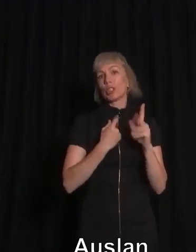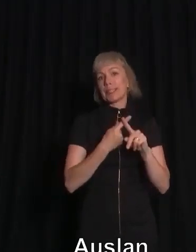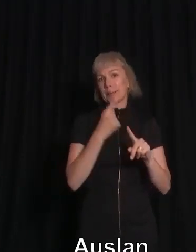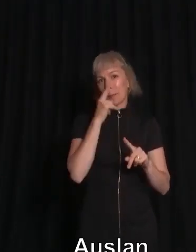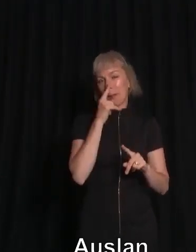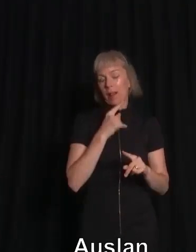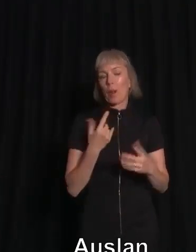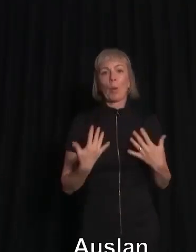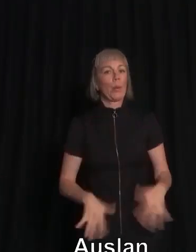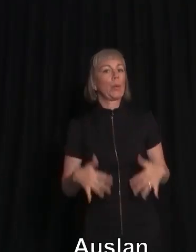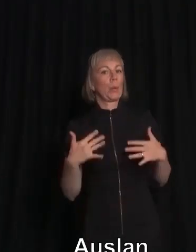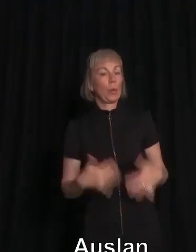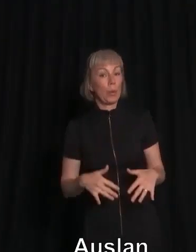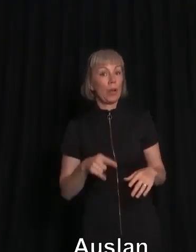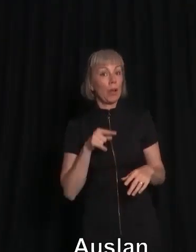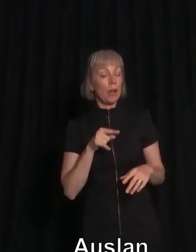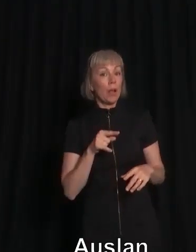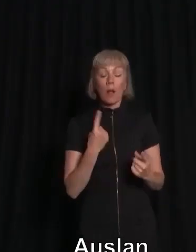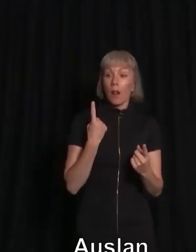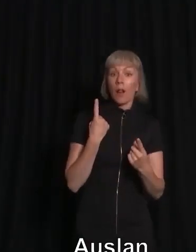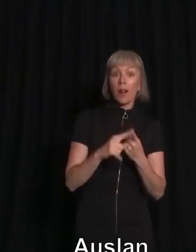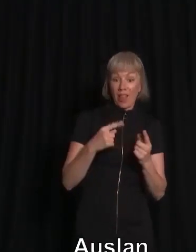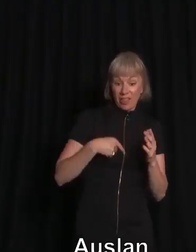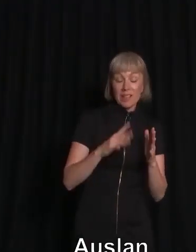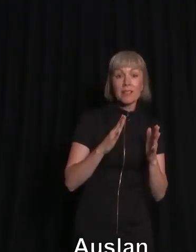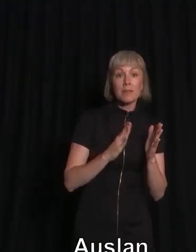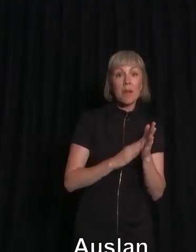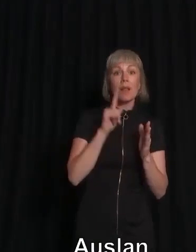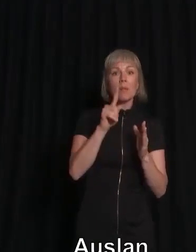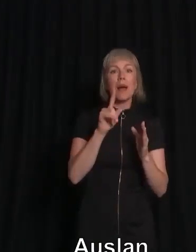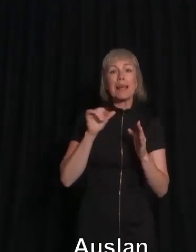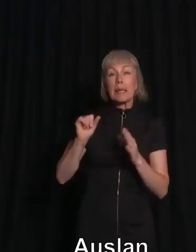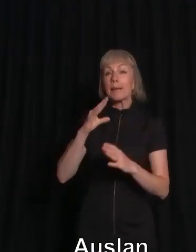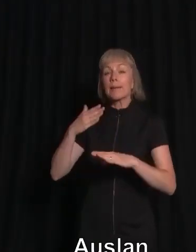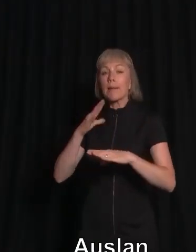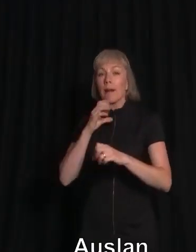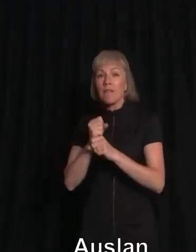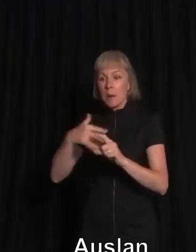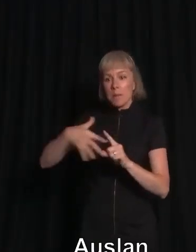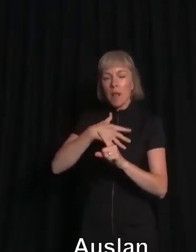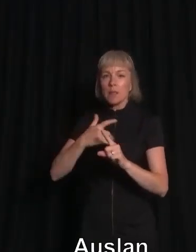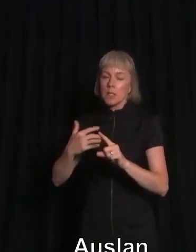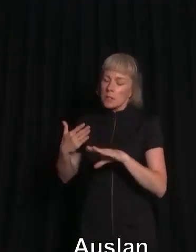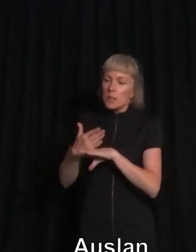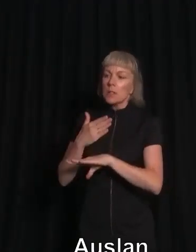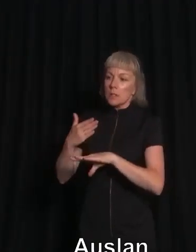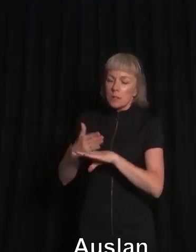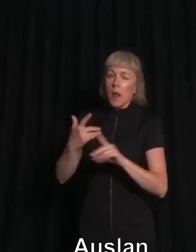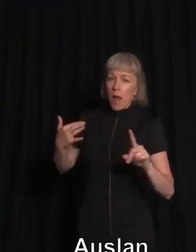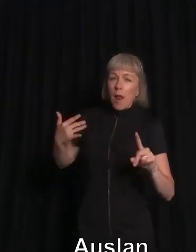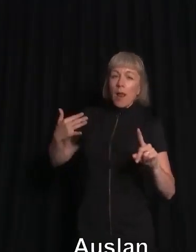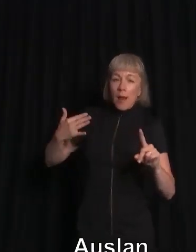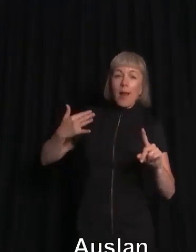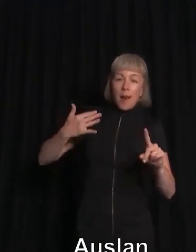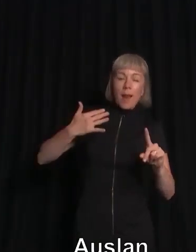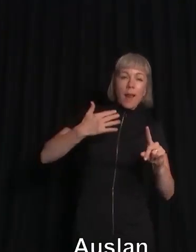That comes on the back of years of work by his government. It's been difficult and complex because